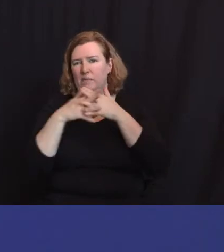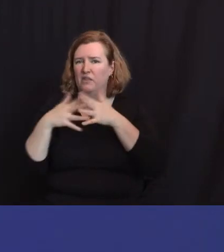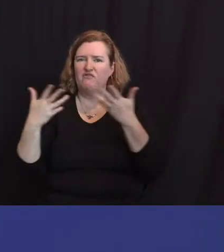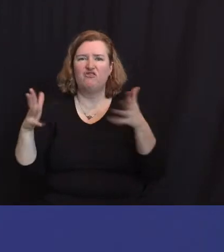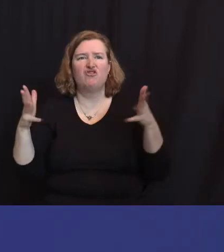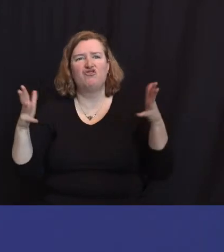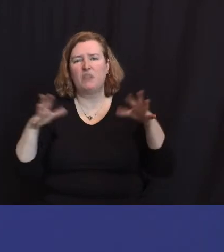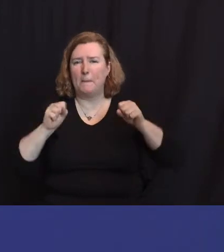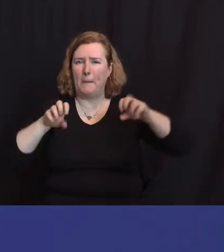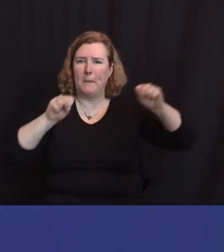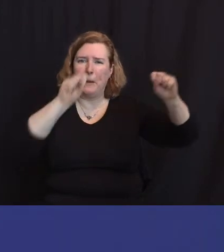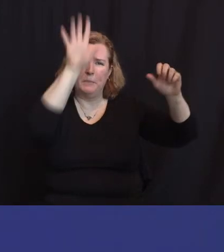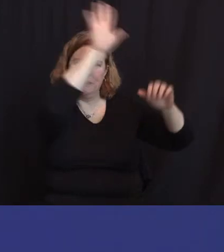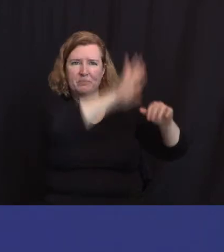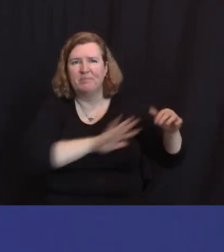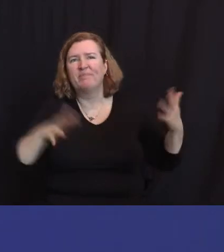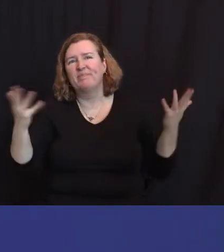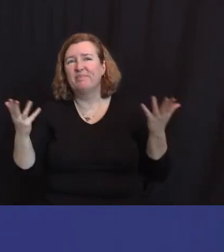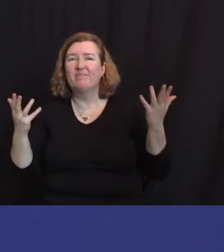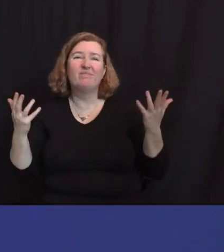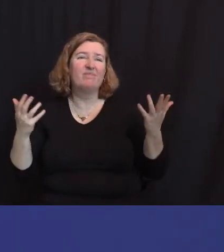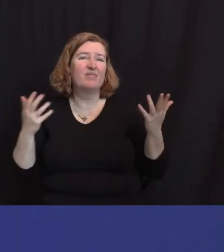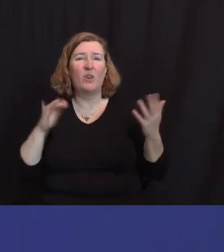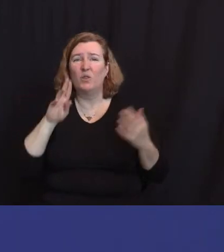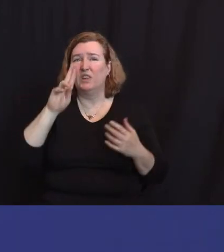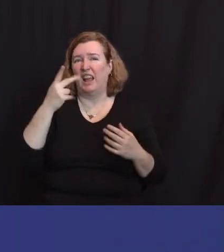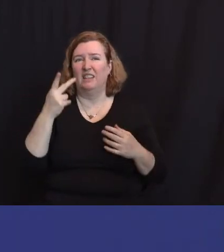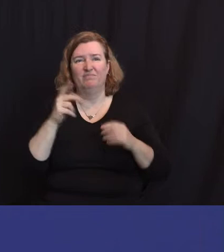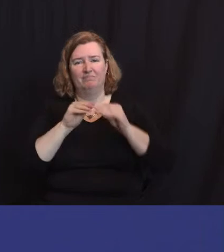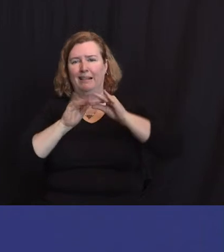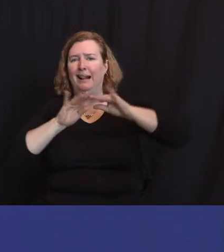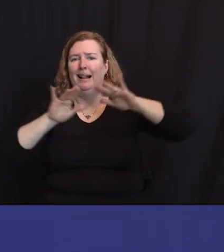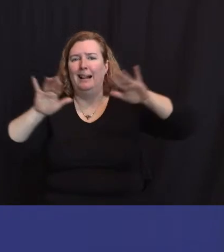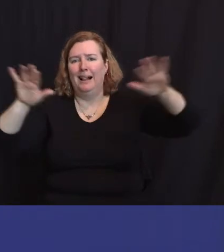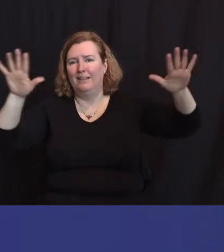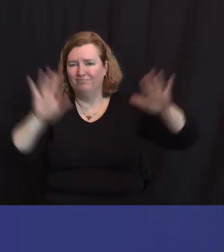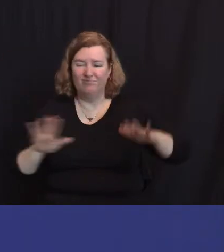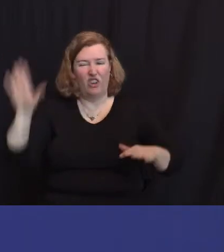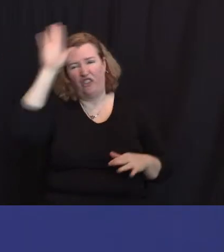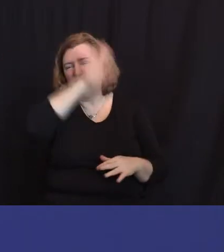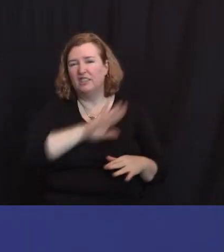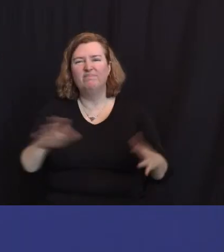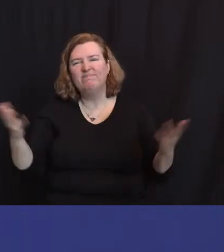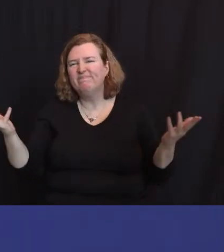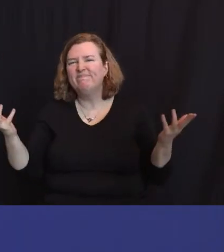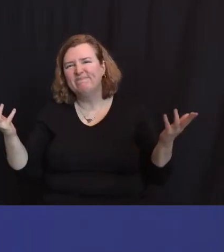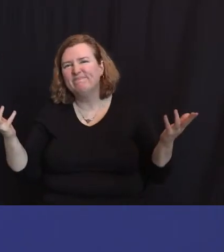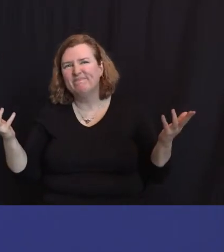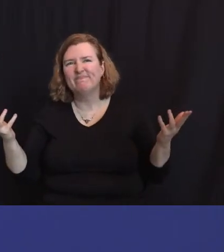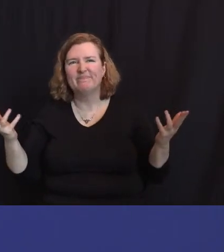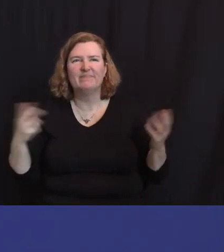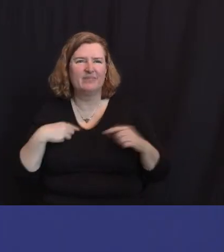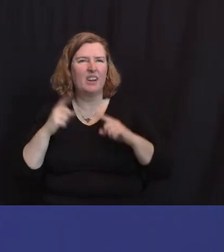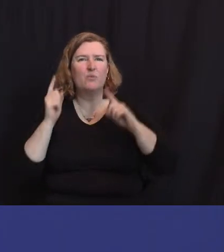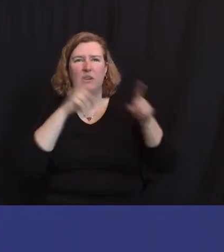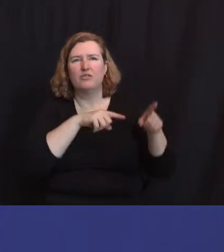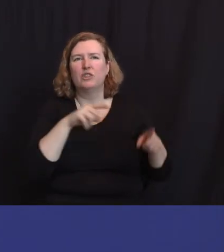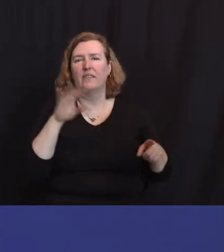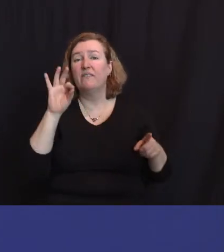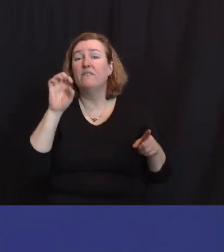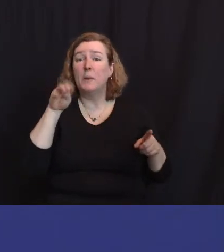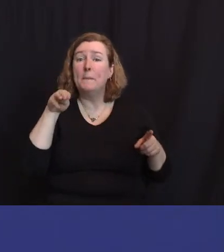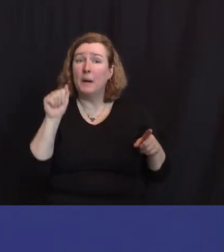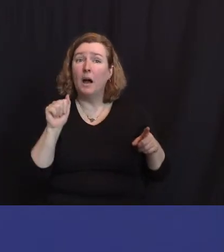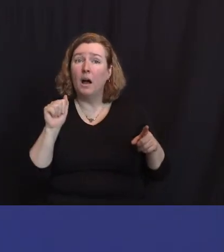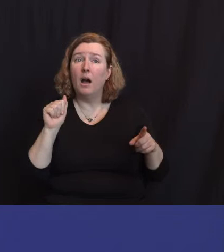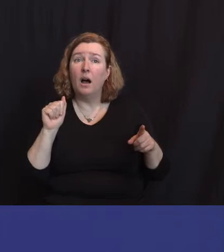report. We assume it's all over the place. Secondly, I went back to the FEMA site yesterday in Newark. That thing is